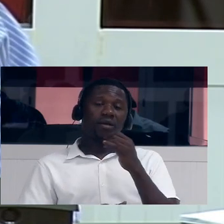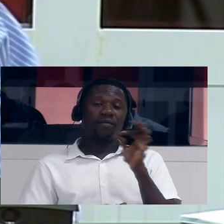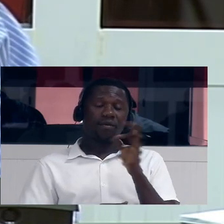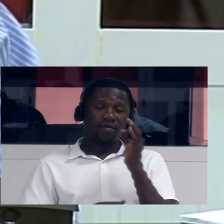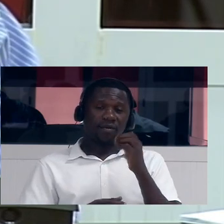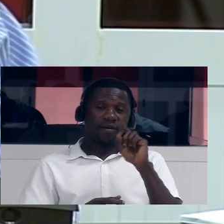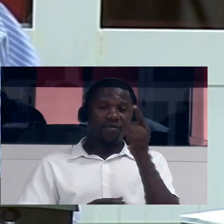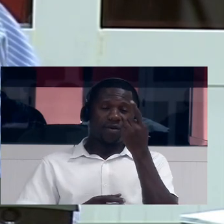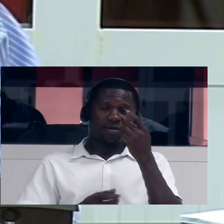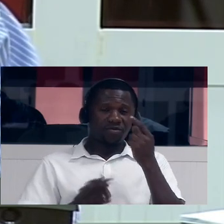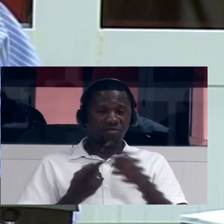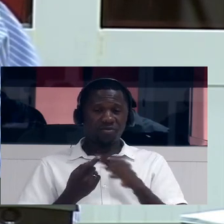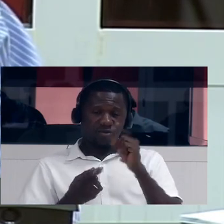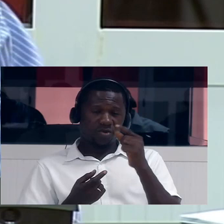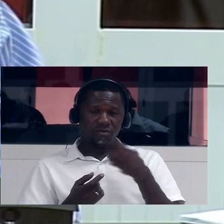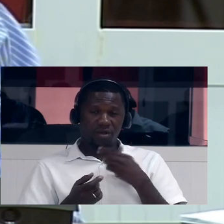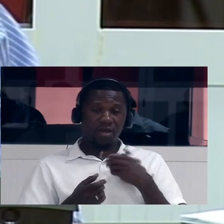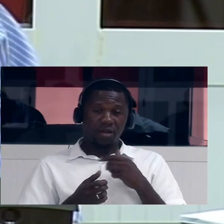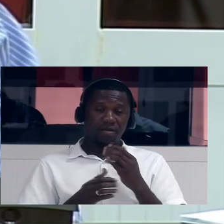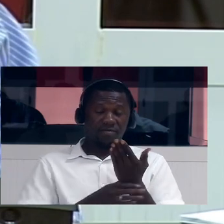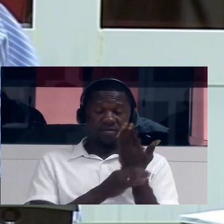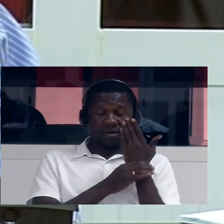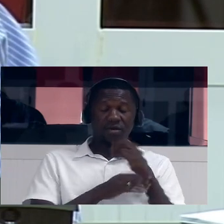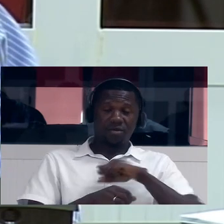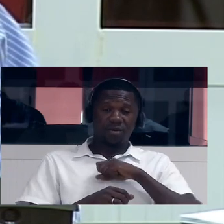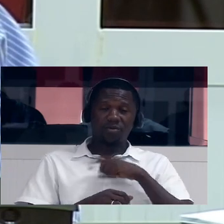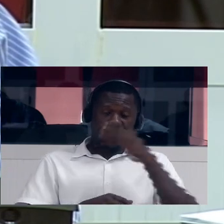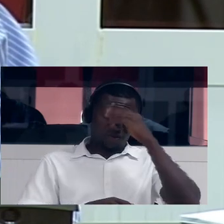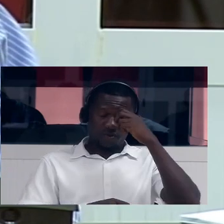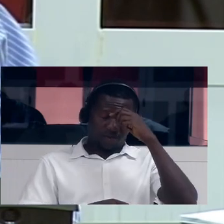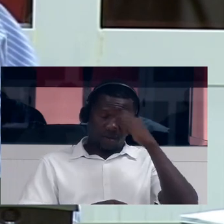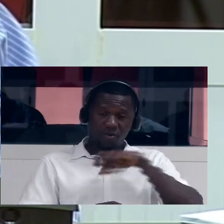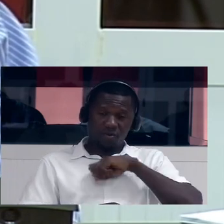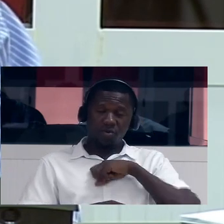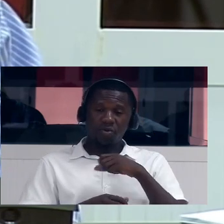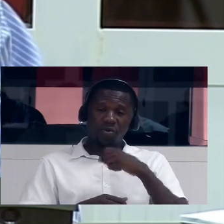seemed to have had some liberty, and I was doing my work, and I had no problems.